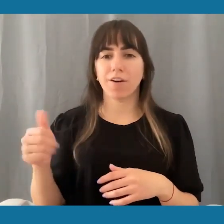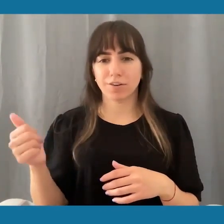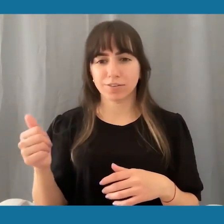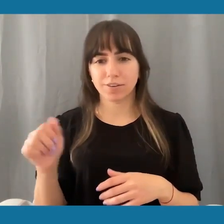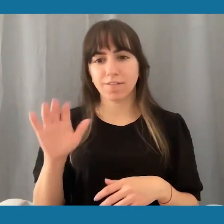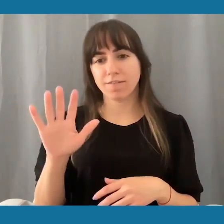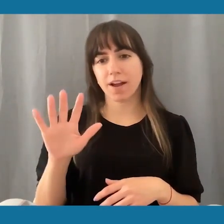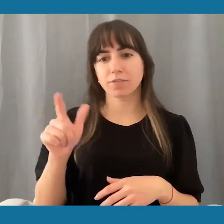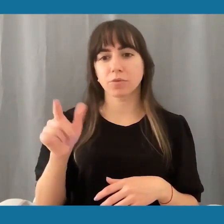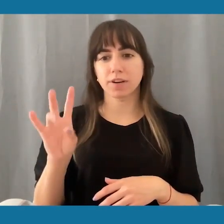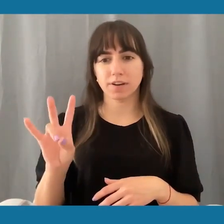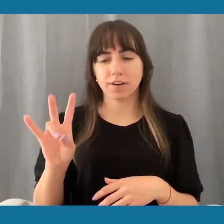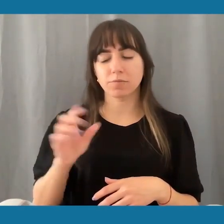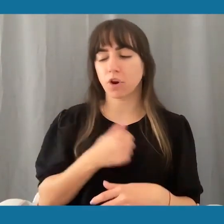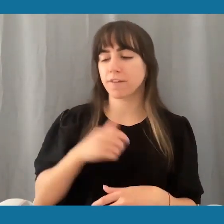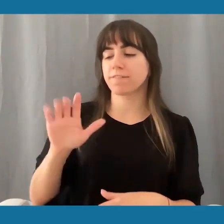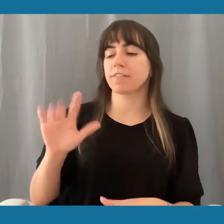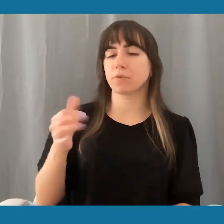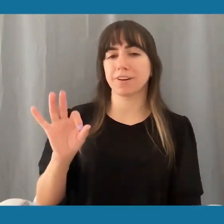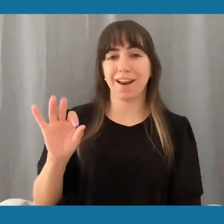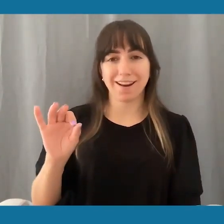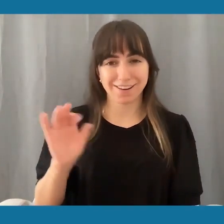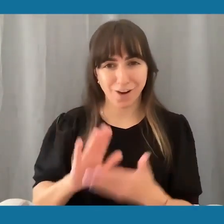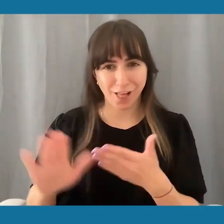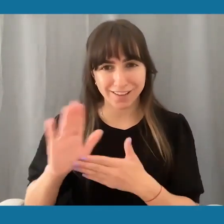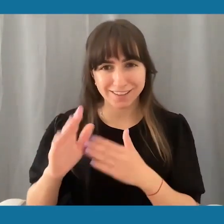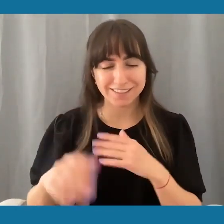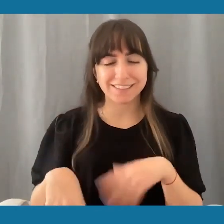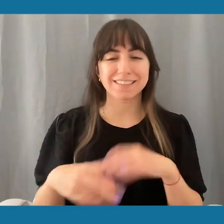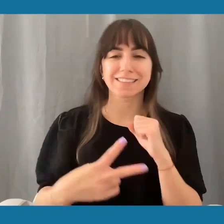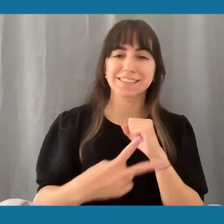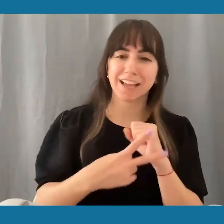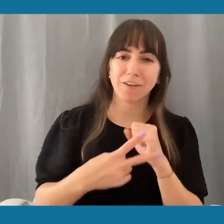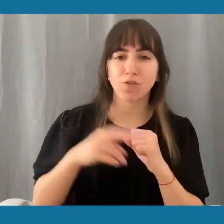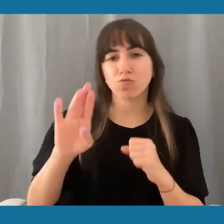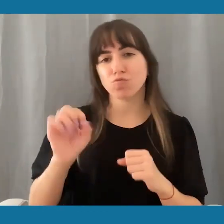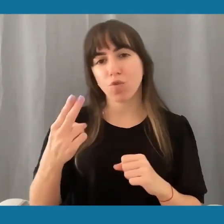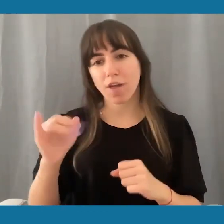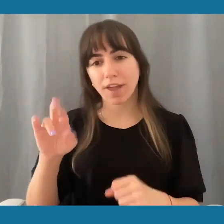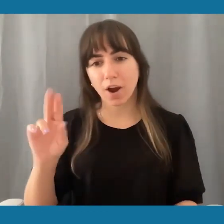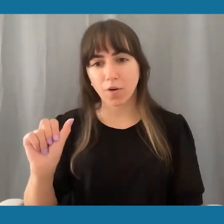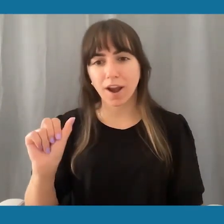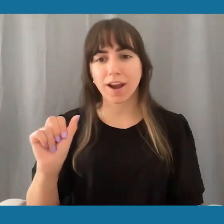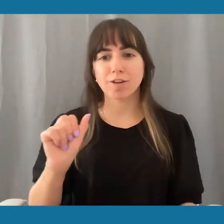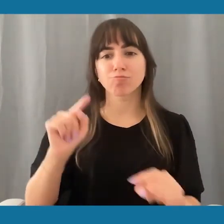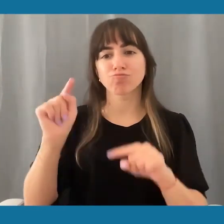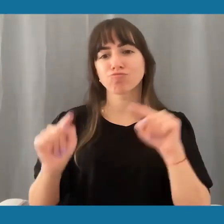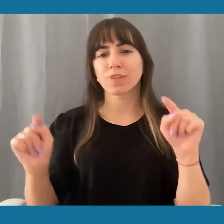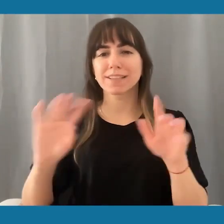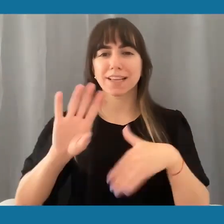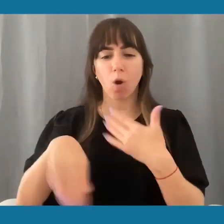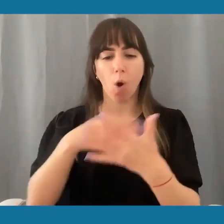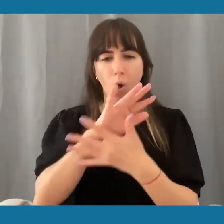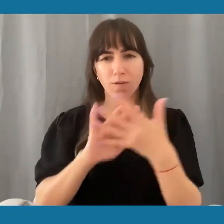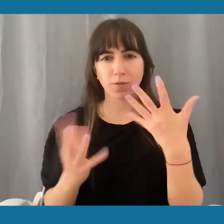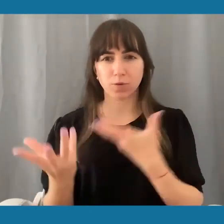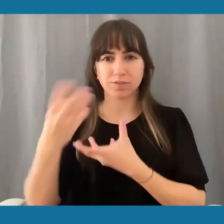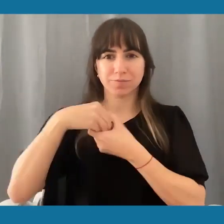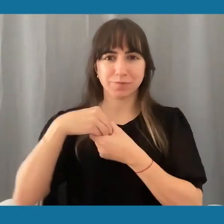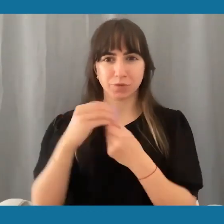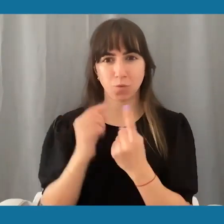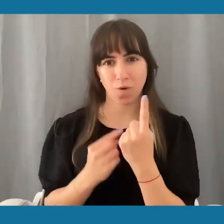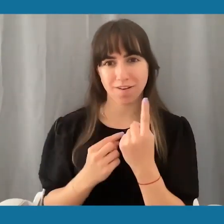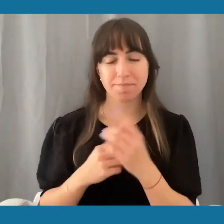special needs trust, a Roth IRA, kind of rolled into one. The state of Florida passed its own legislation in